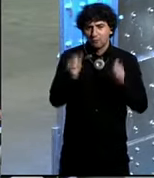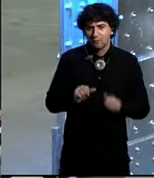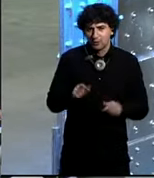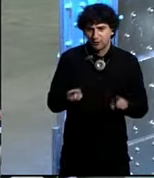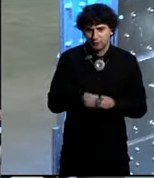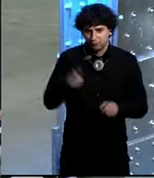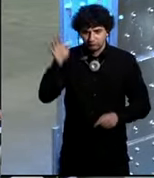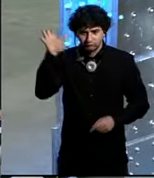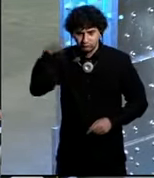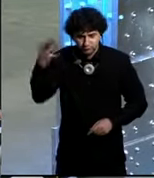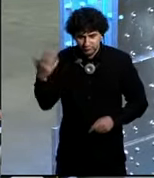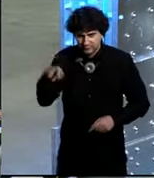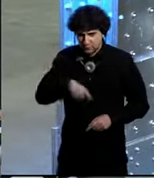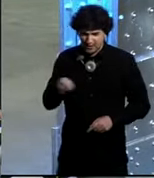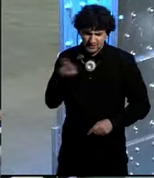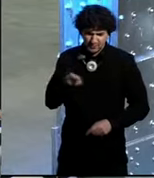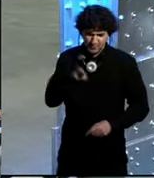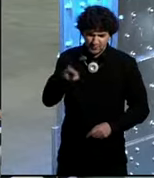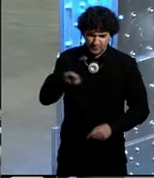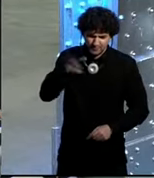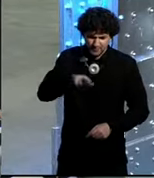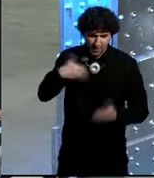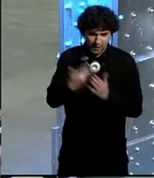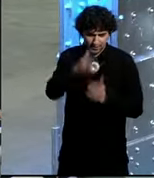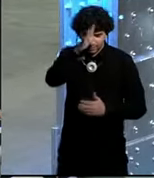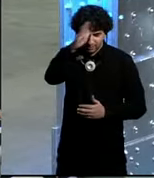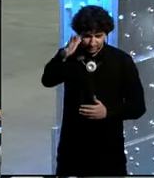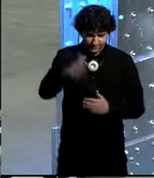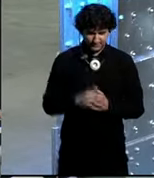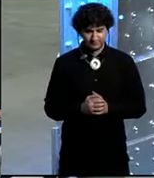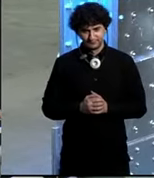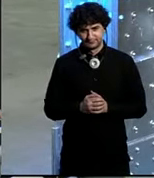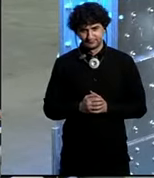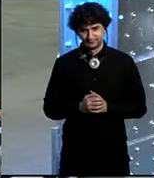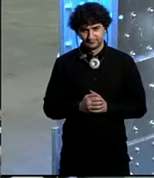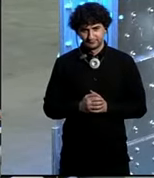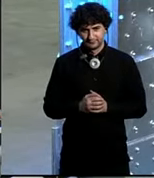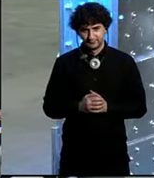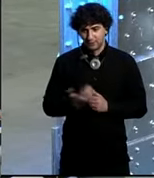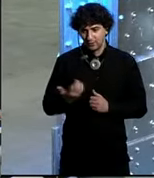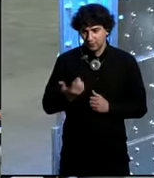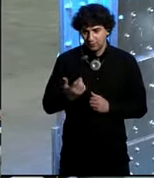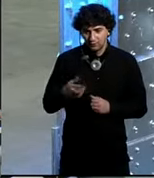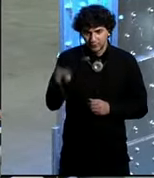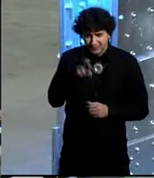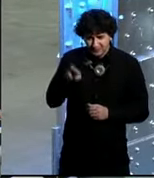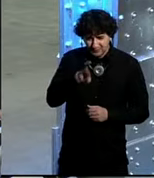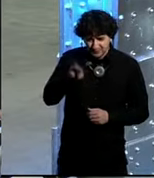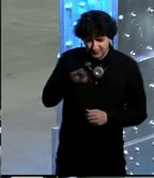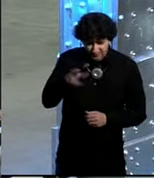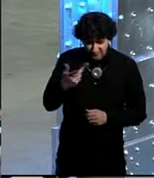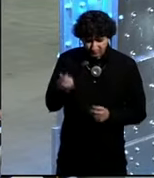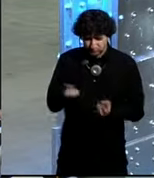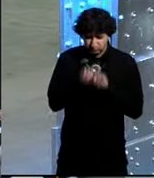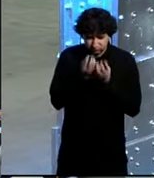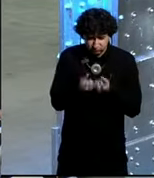say it? I mean, by repetition, by repeating the message. But now we're in a world in which repetition or repeating